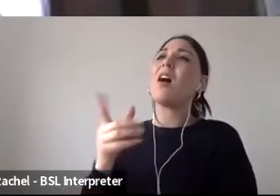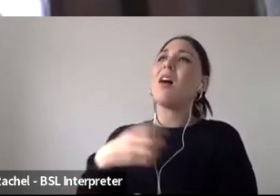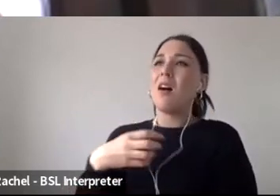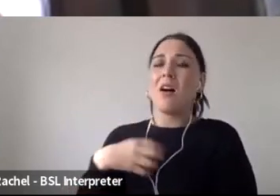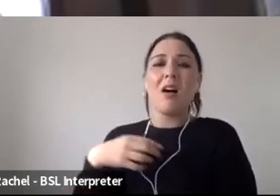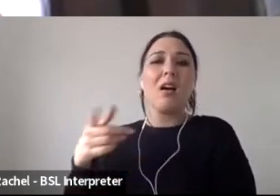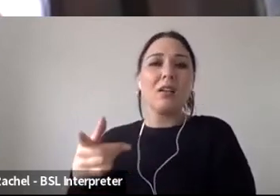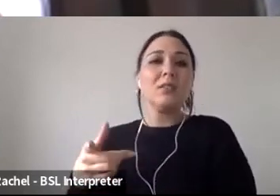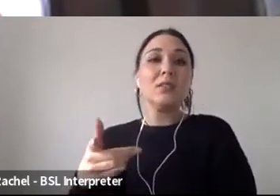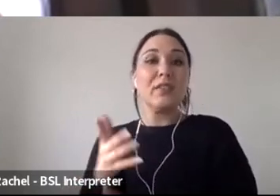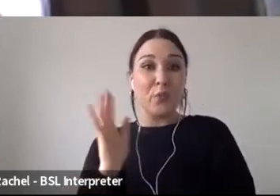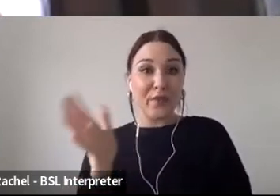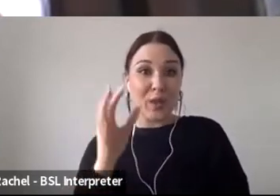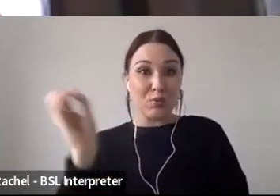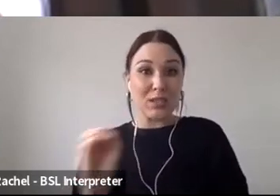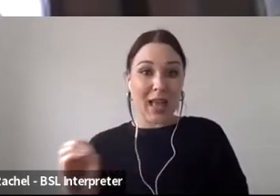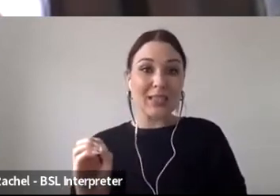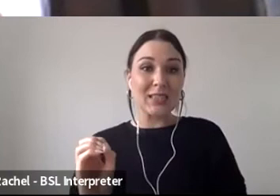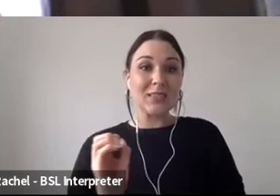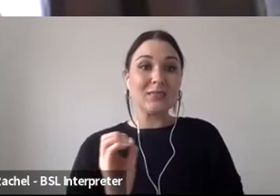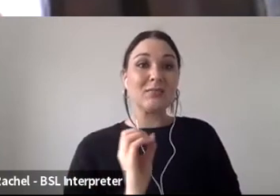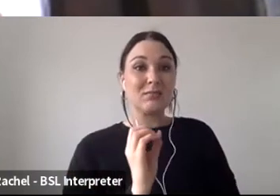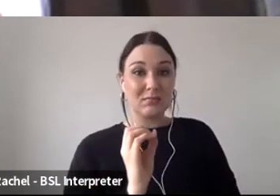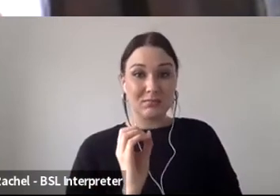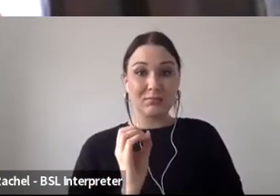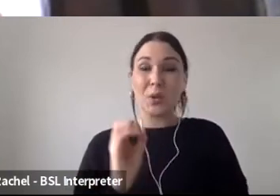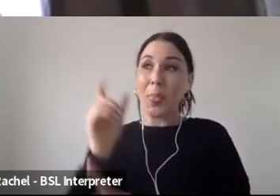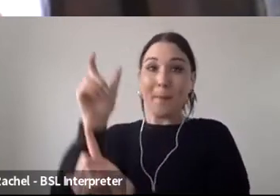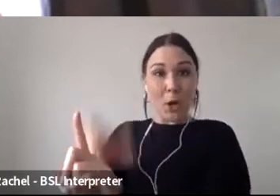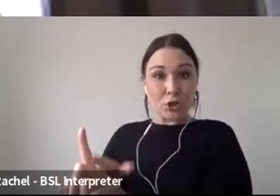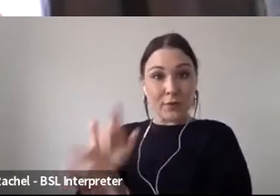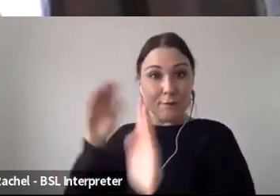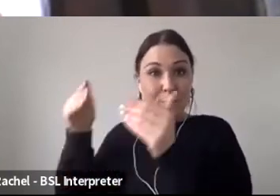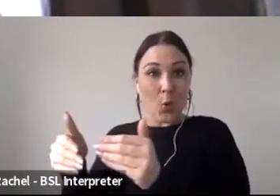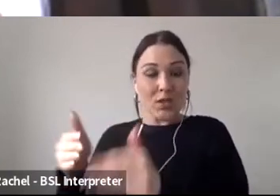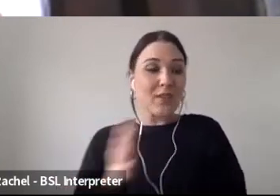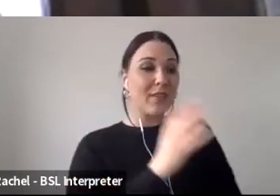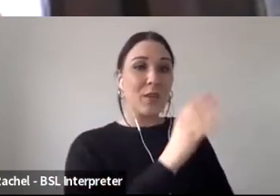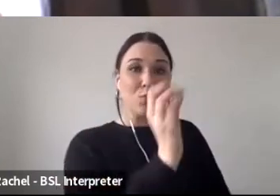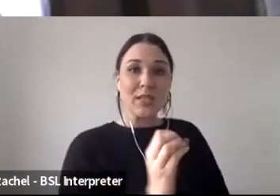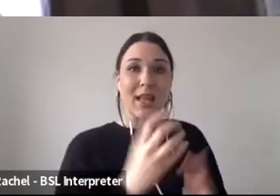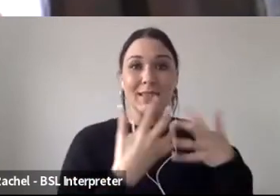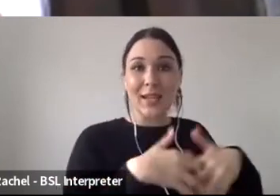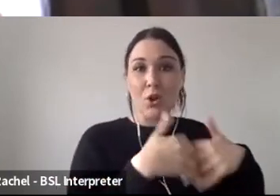say, 50% around the technology and 50% around the person. The other thing I just wanted to